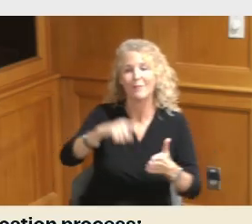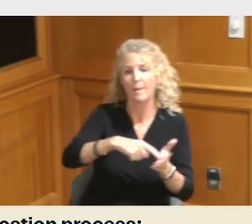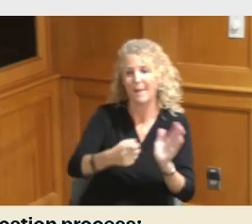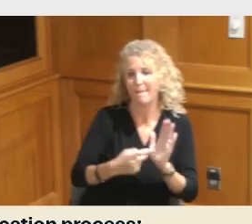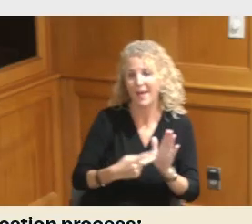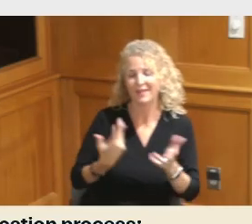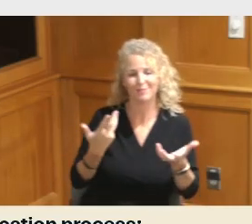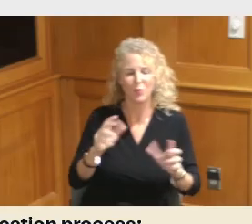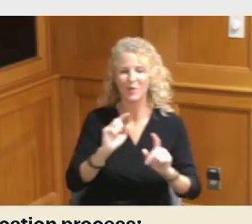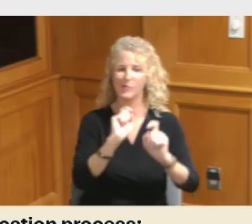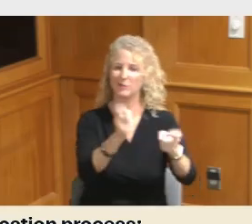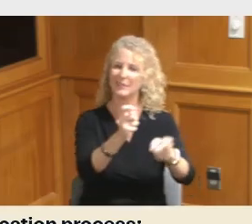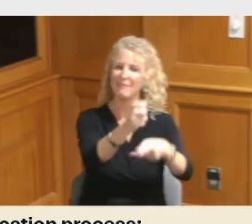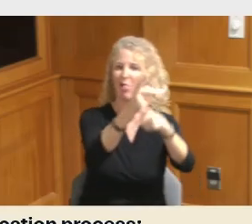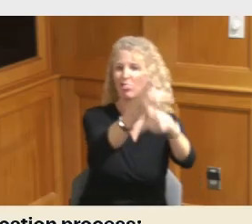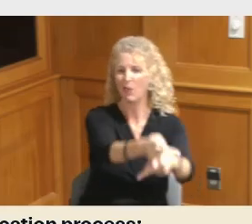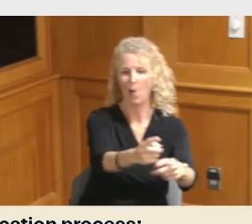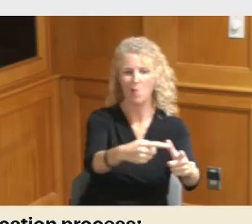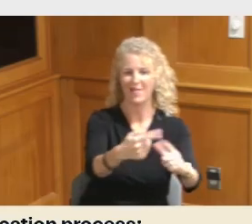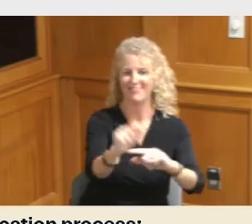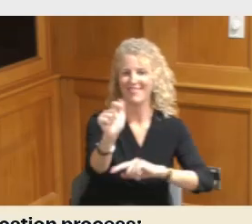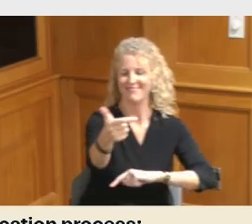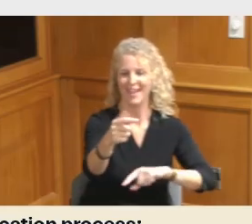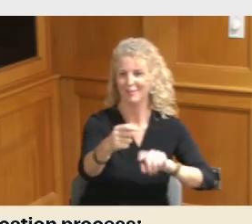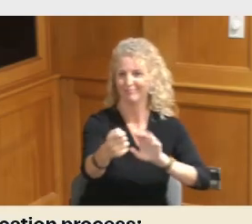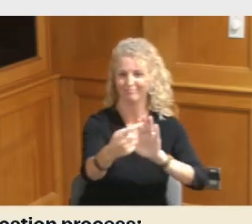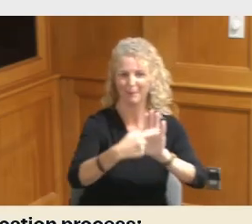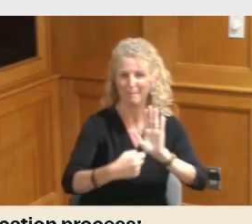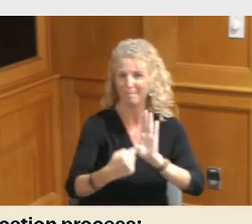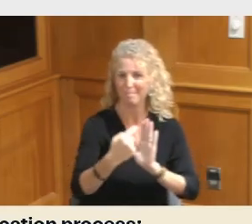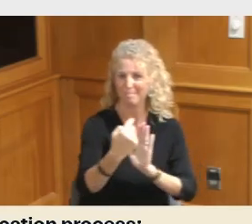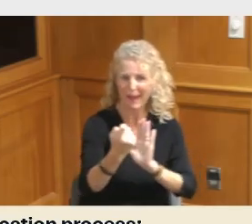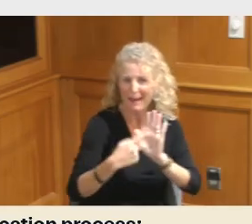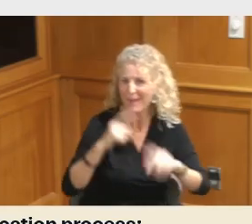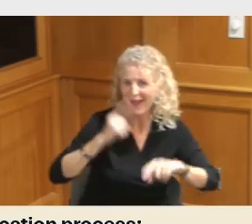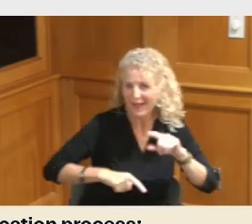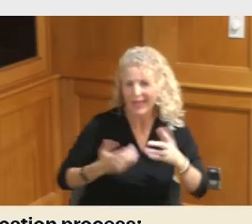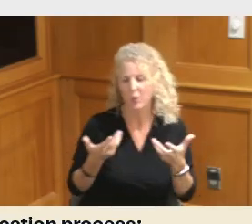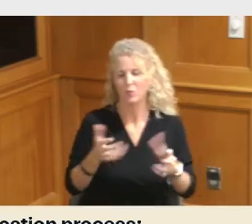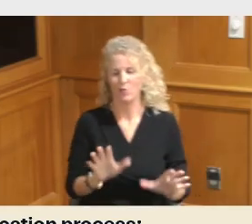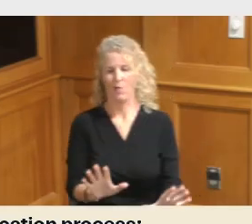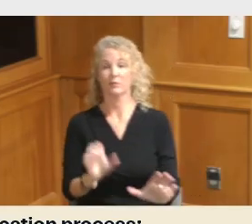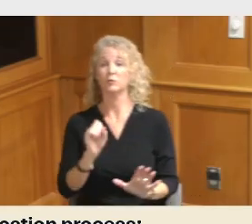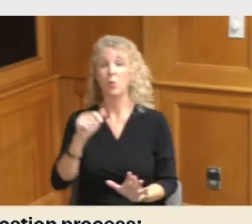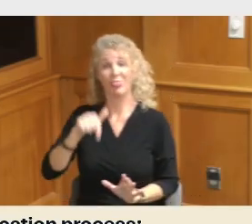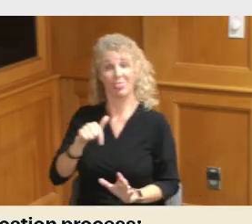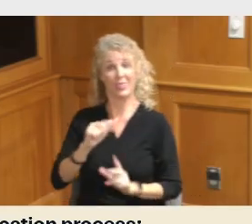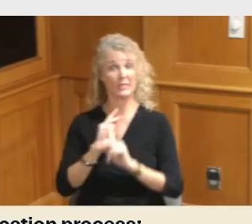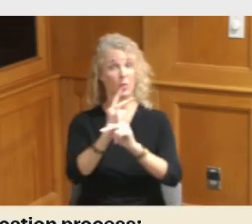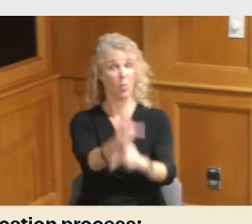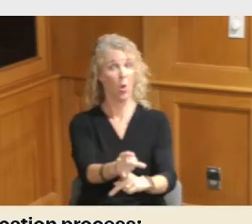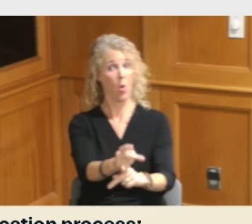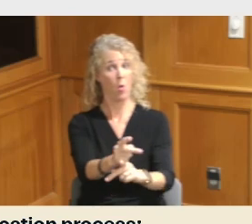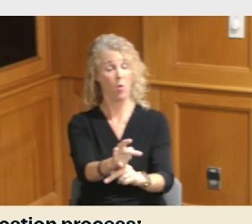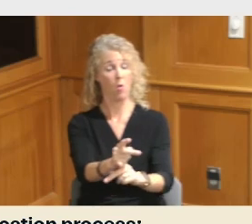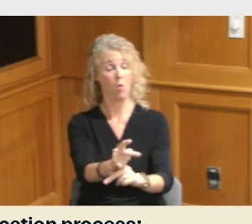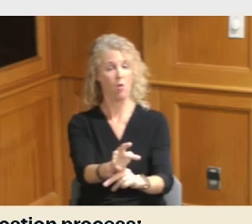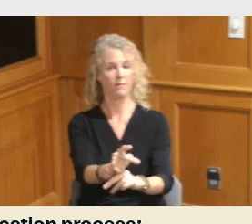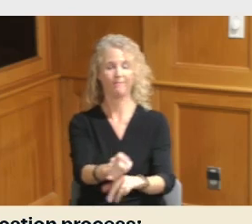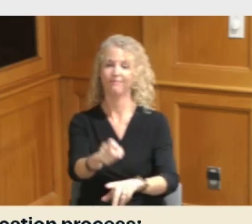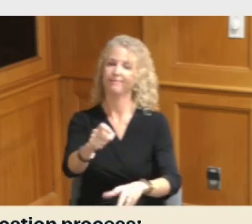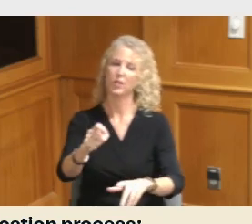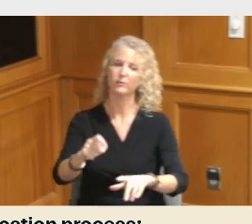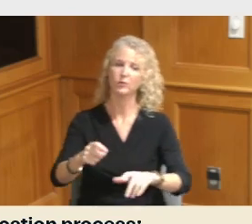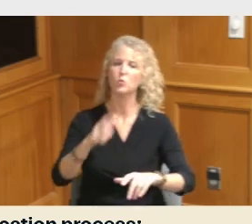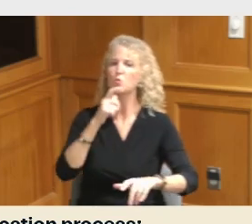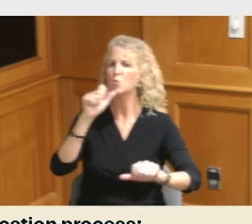to provide a loan to someone who is not going to be able to manage the monthly debt service. So the eligibility requirements